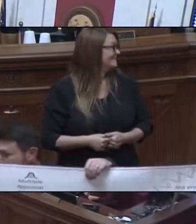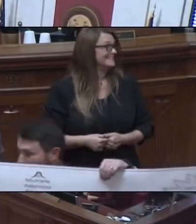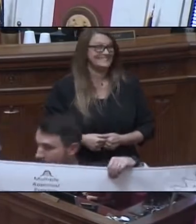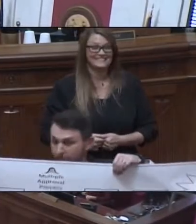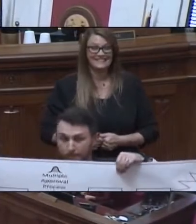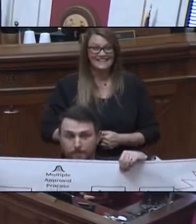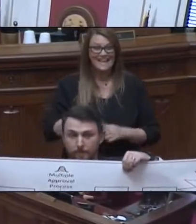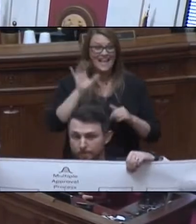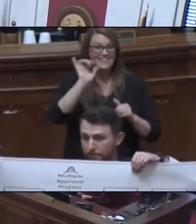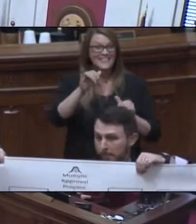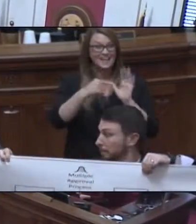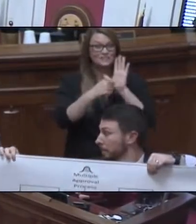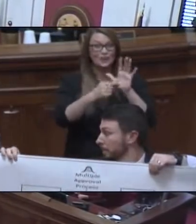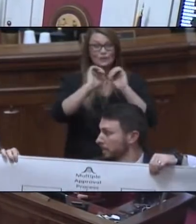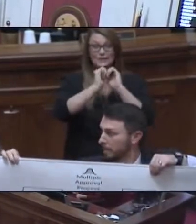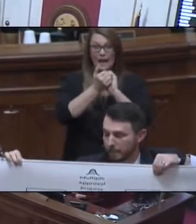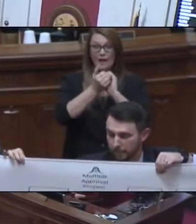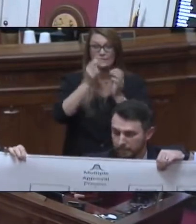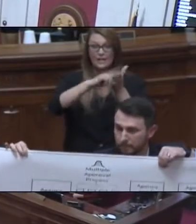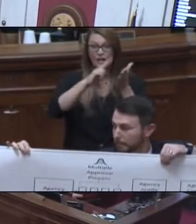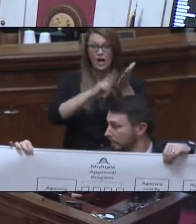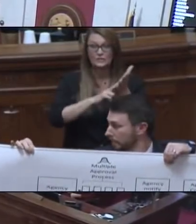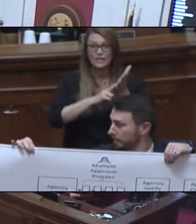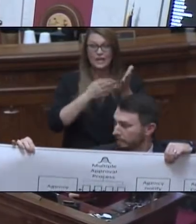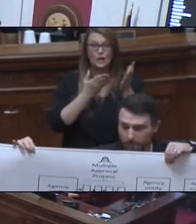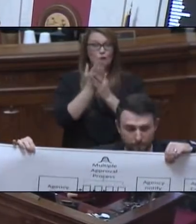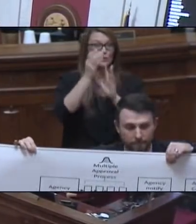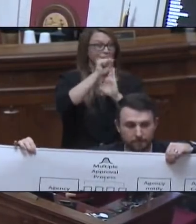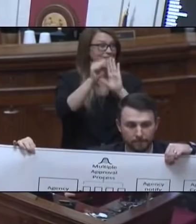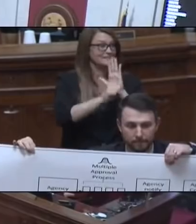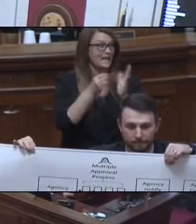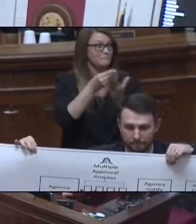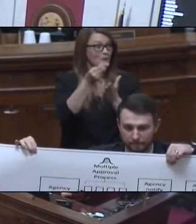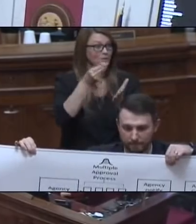contract through our state purchasing department.